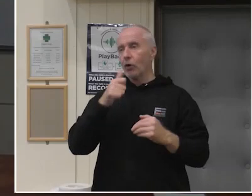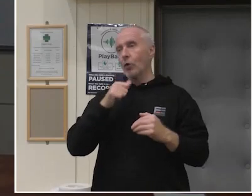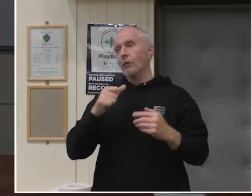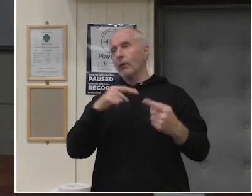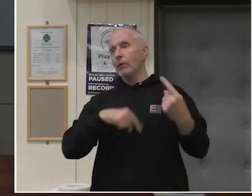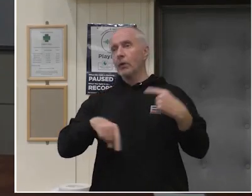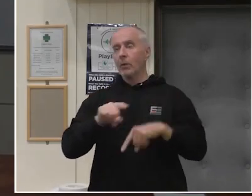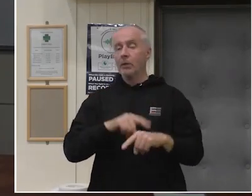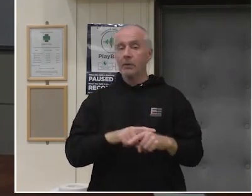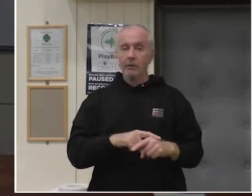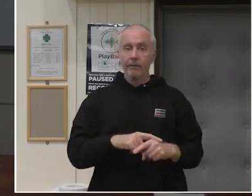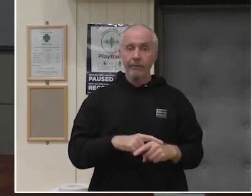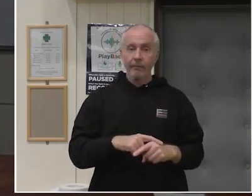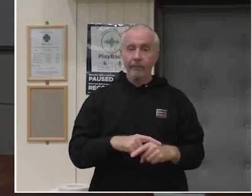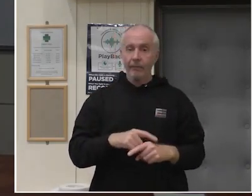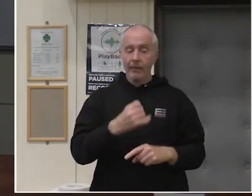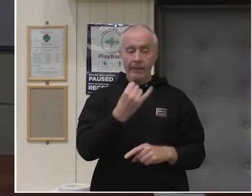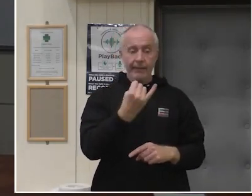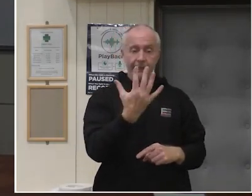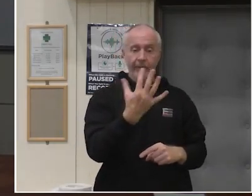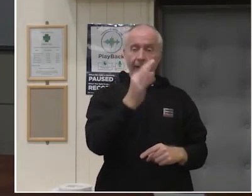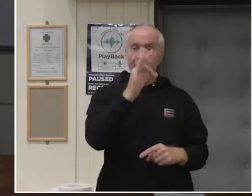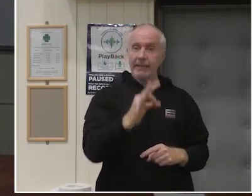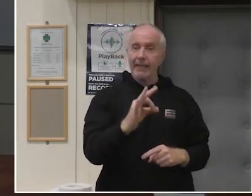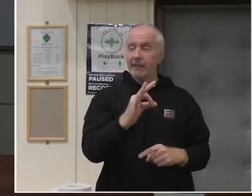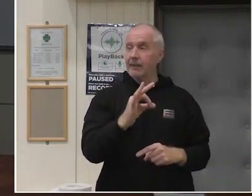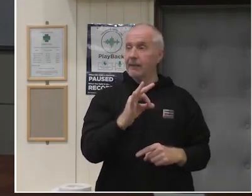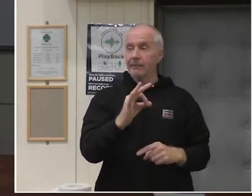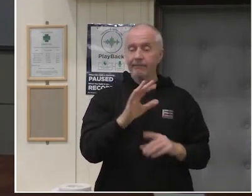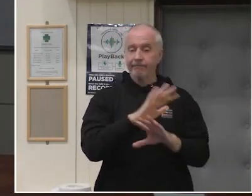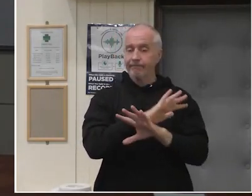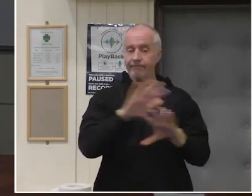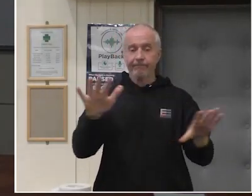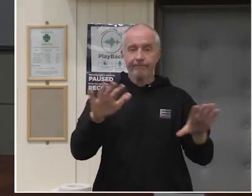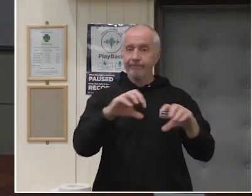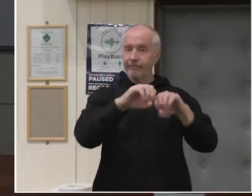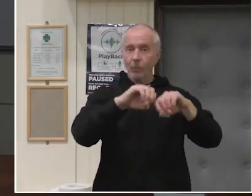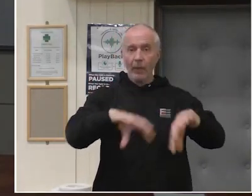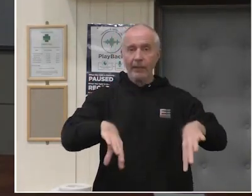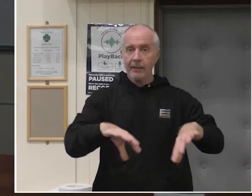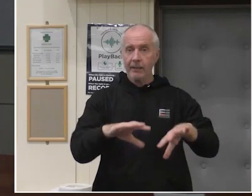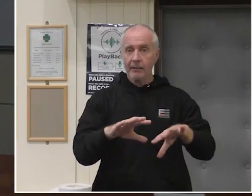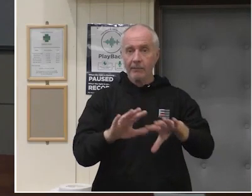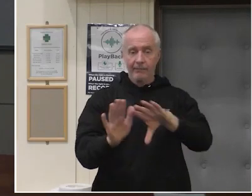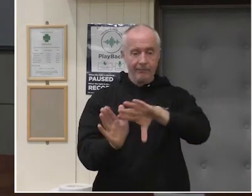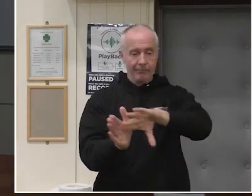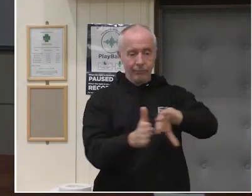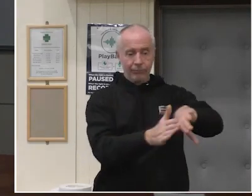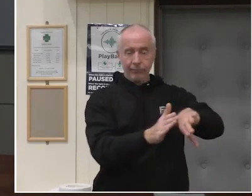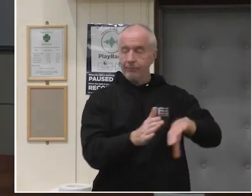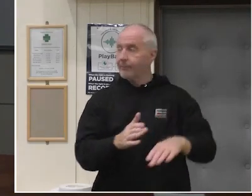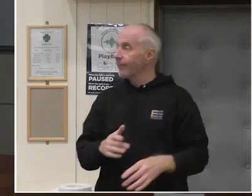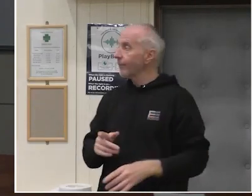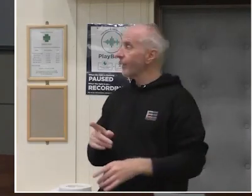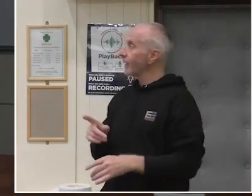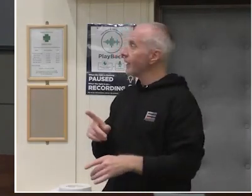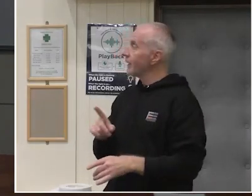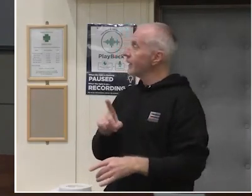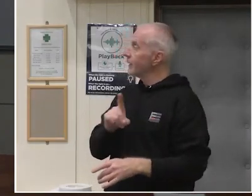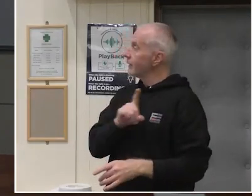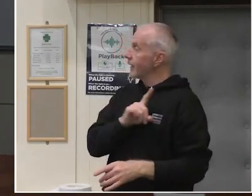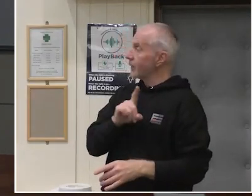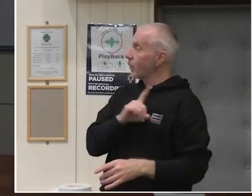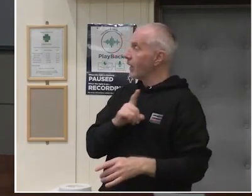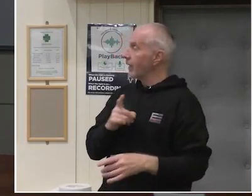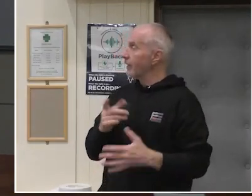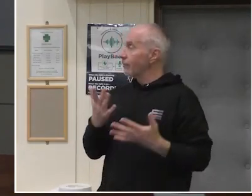other 65% is completely wasted space. Hence the reason we'd like to not just be able